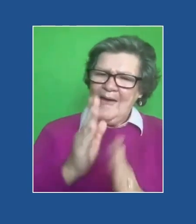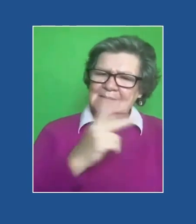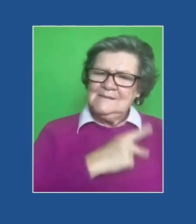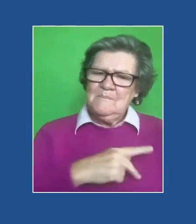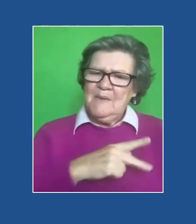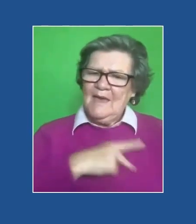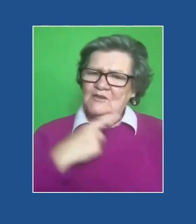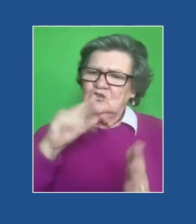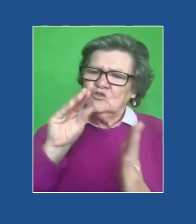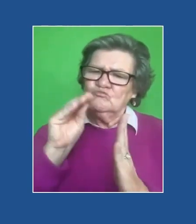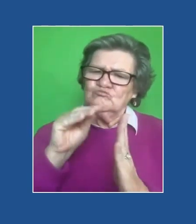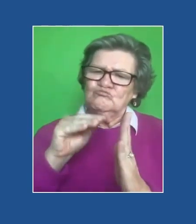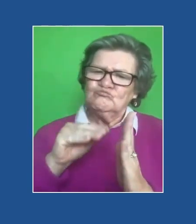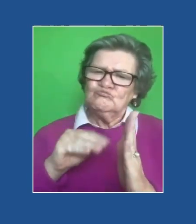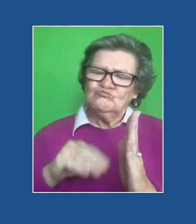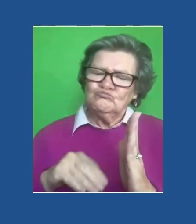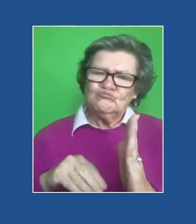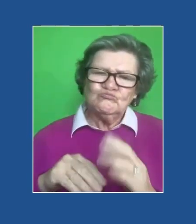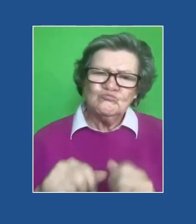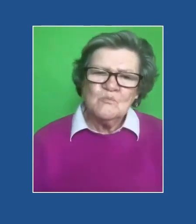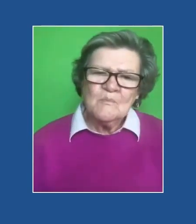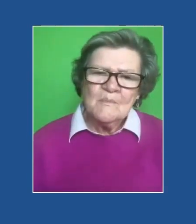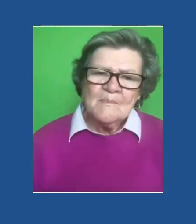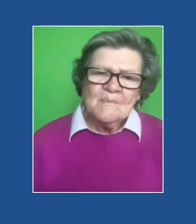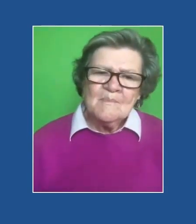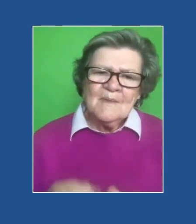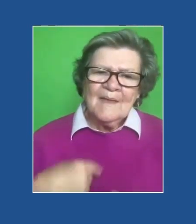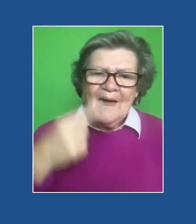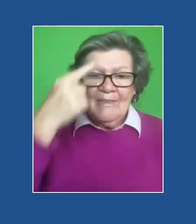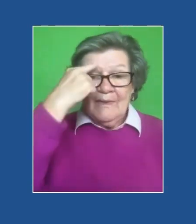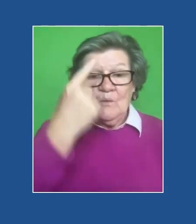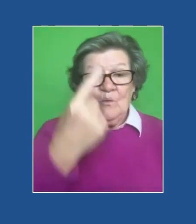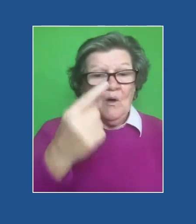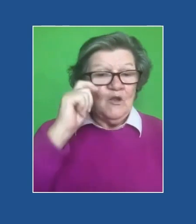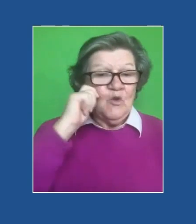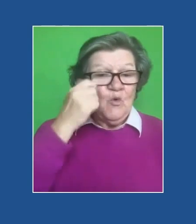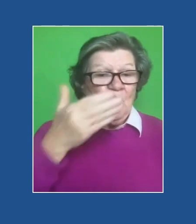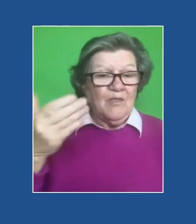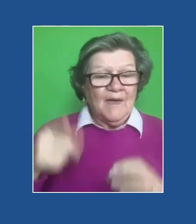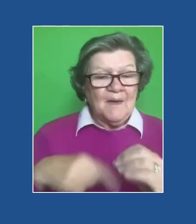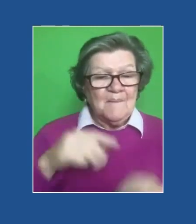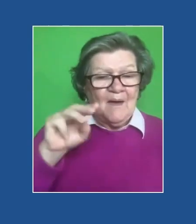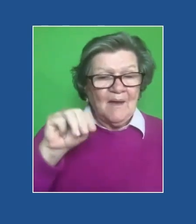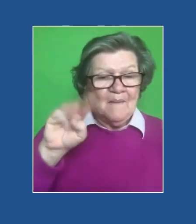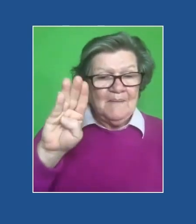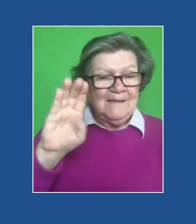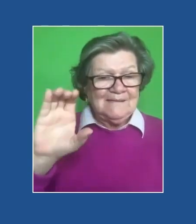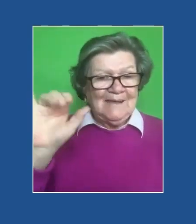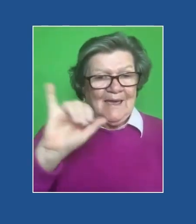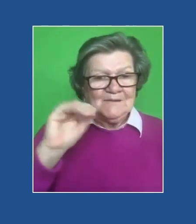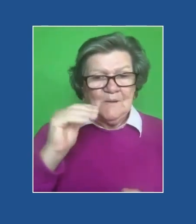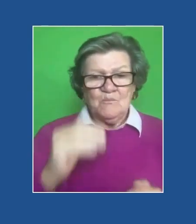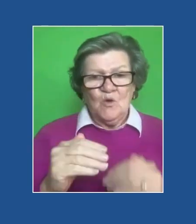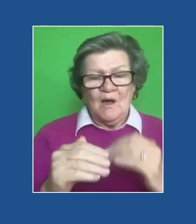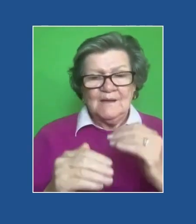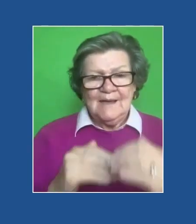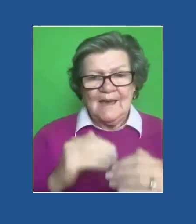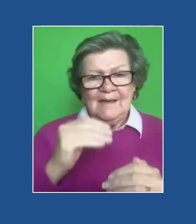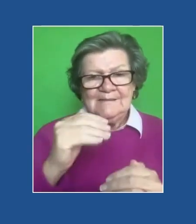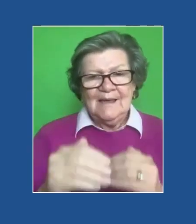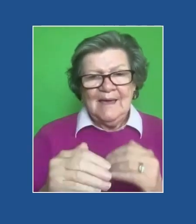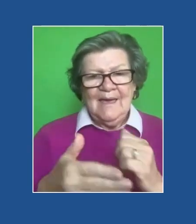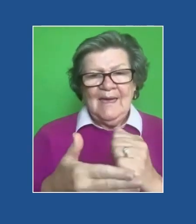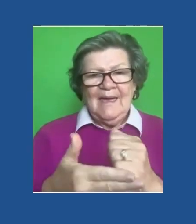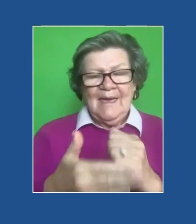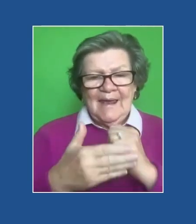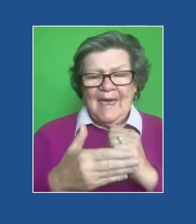track and that we're targeting with our patients. And I think one of the cool things about MBC as a process is that it can help us zoom out a bit to put those